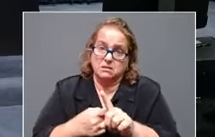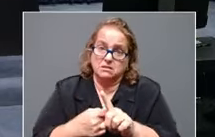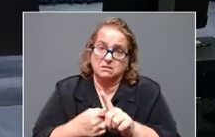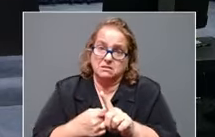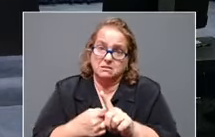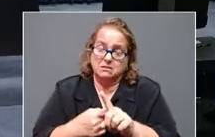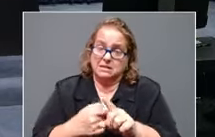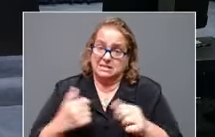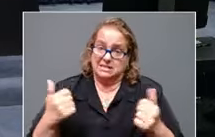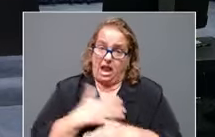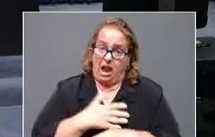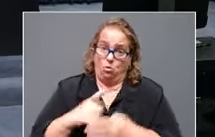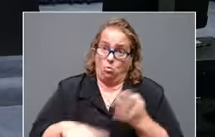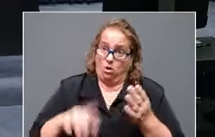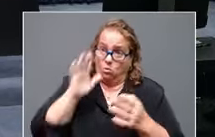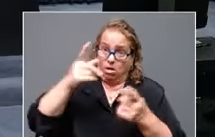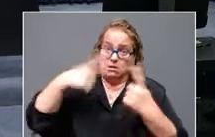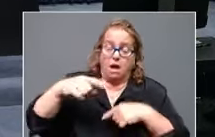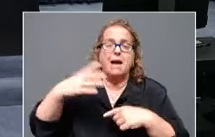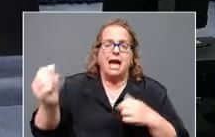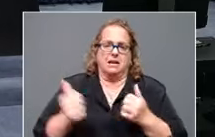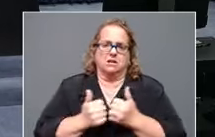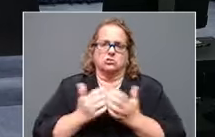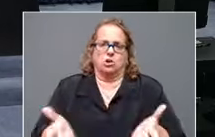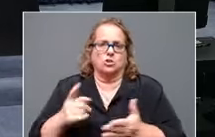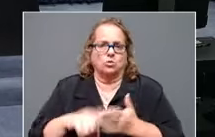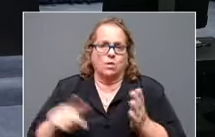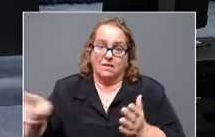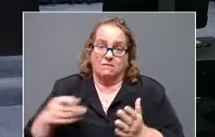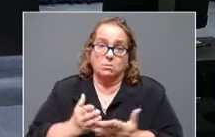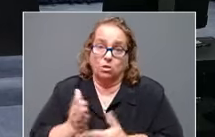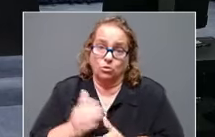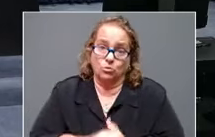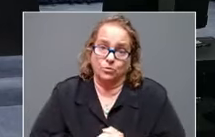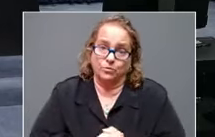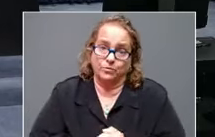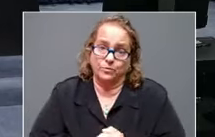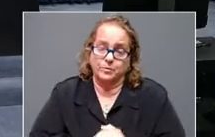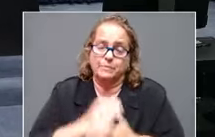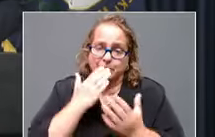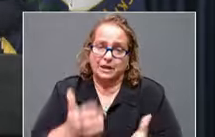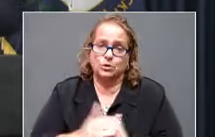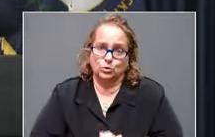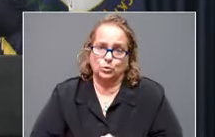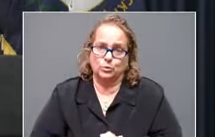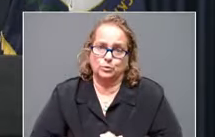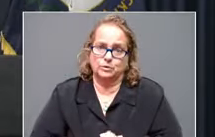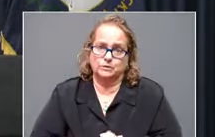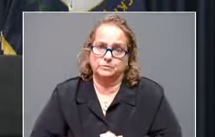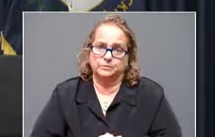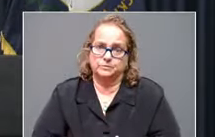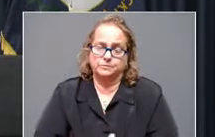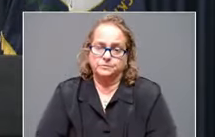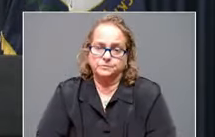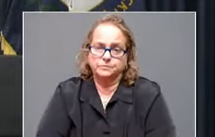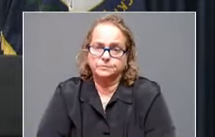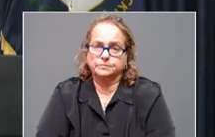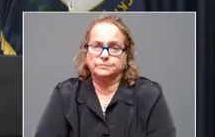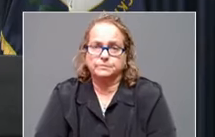Thank you, Miriam. And again, on behalf of the Commonwealth, thank you. And I hope you and your colleagues are taking care of yourselves